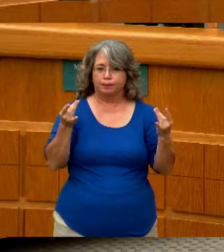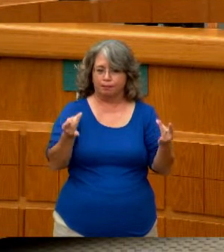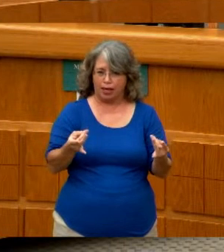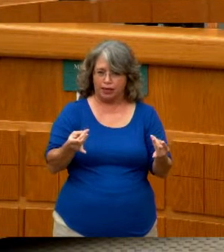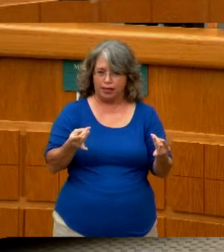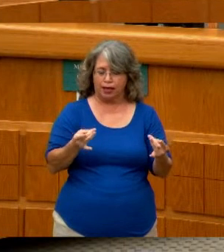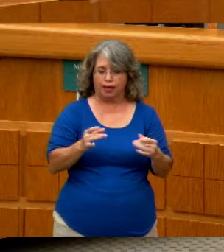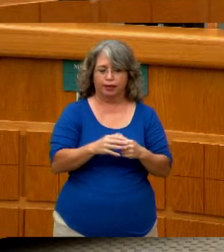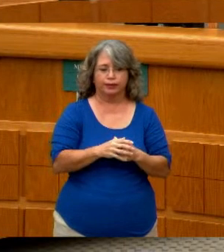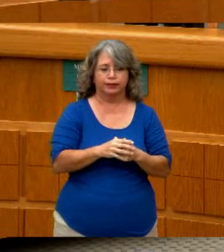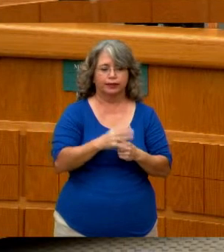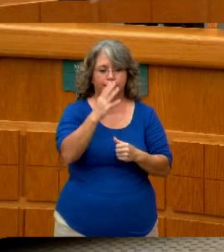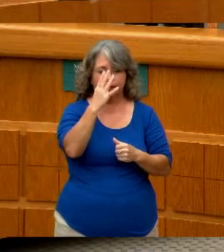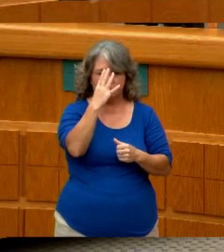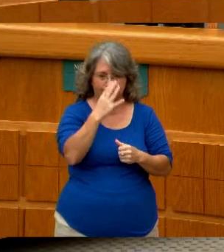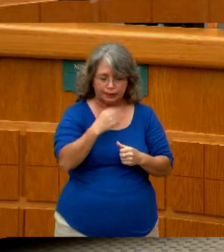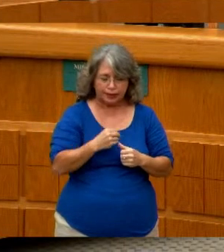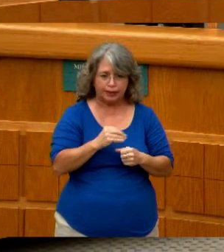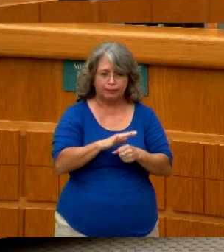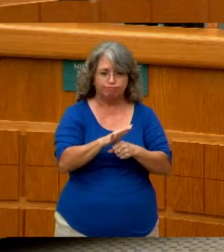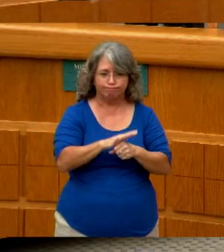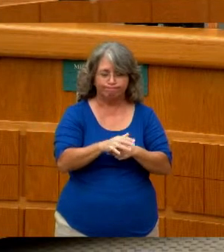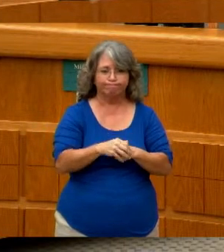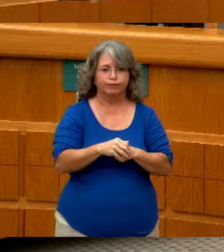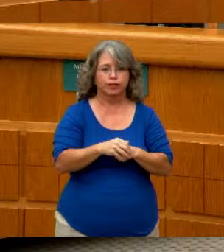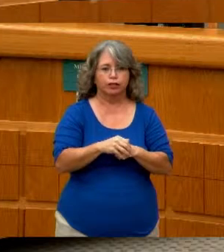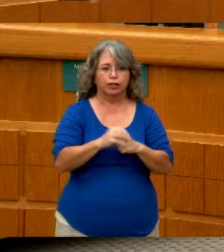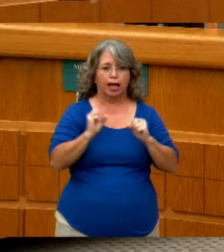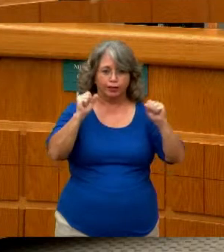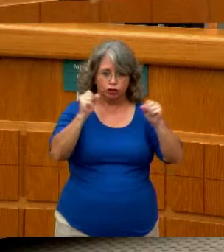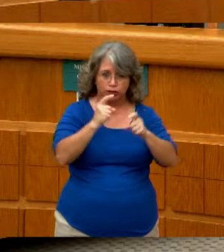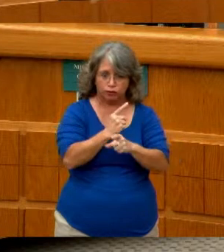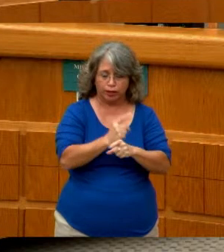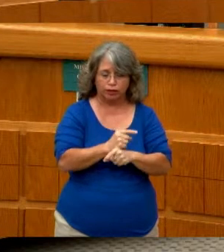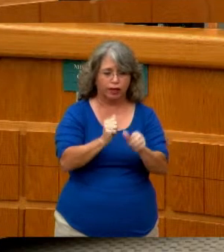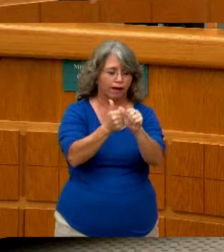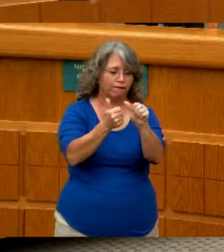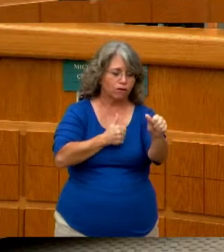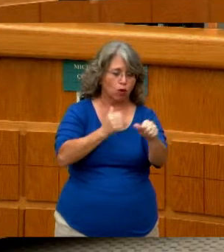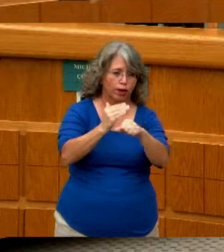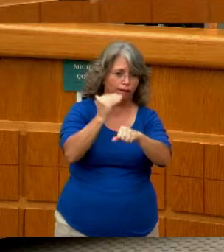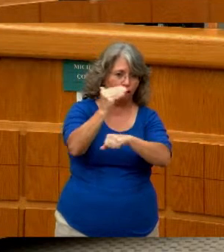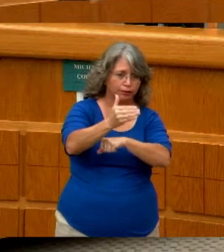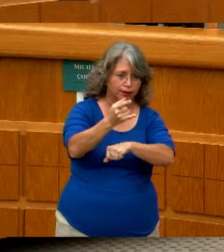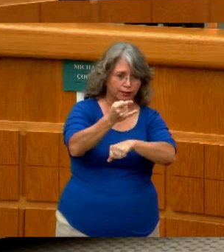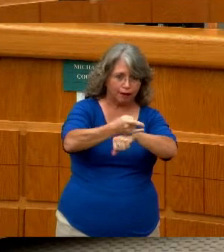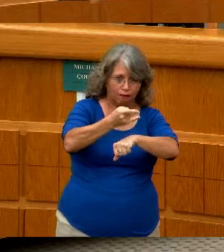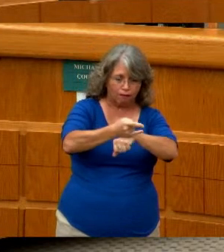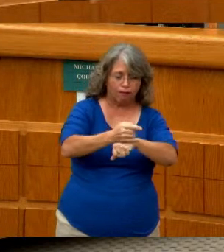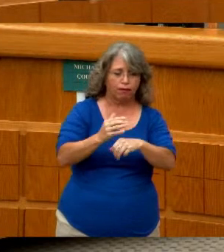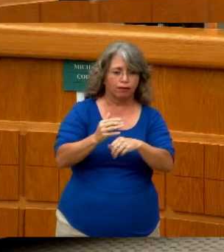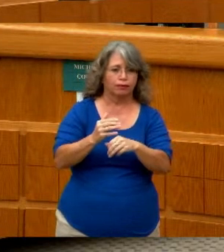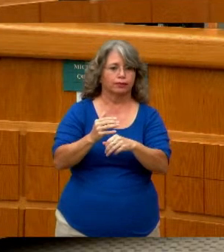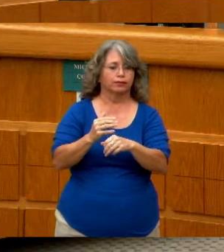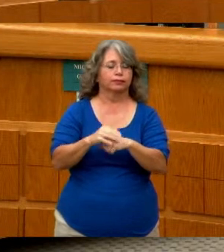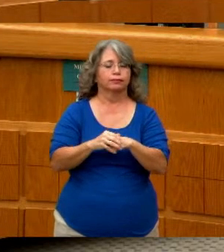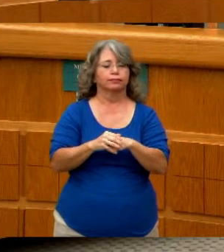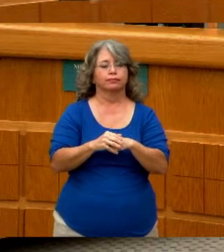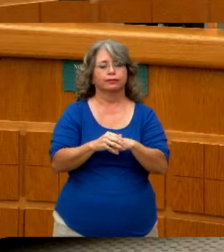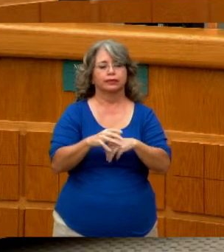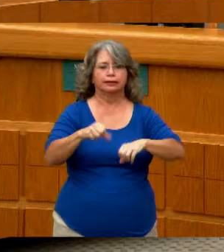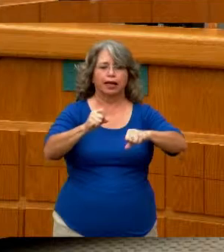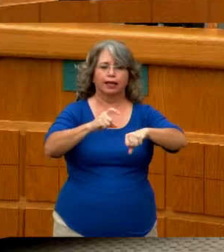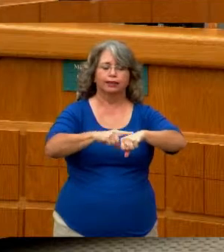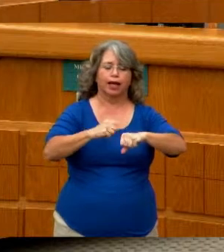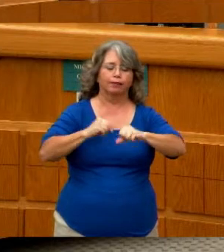eat healthy, try to exercise regularly, get plenty of sleep, avoid excess alcohol and drug use, make time